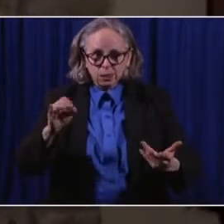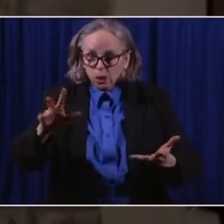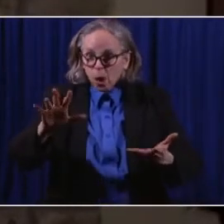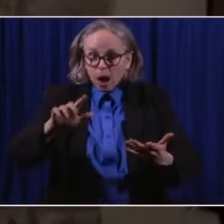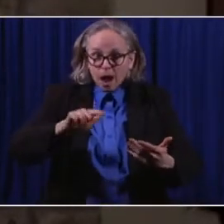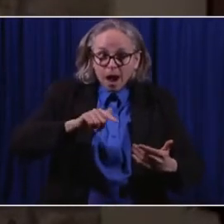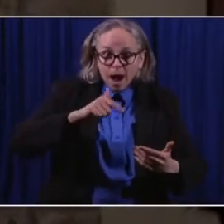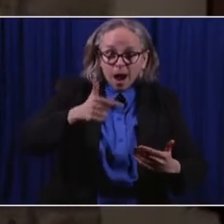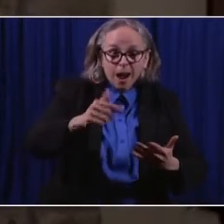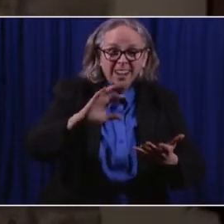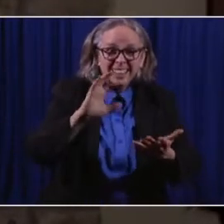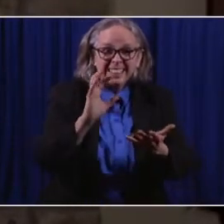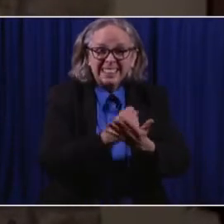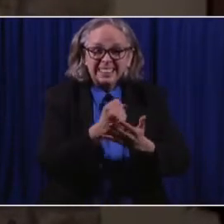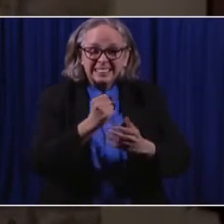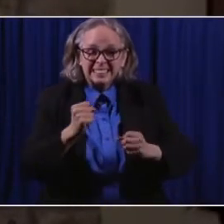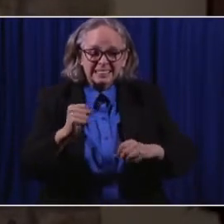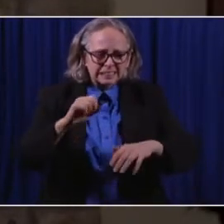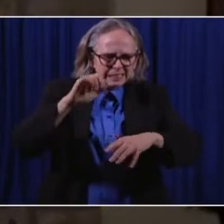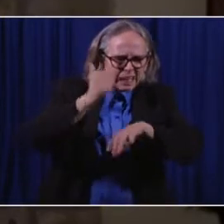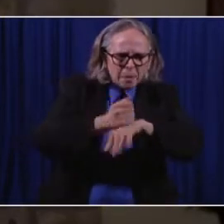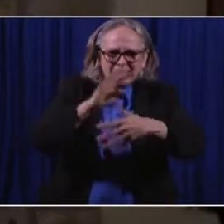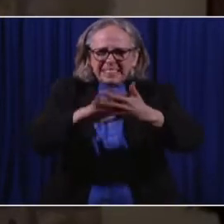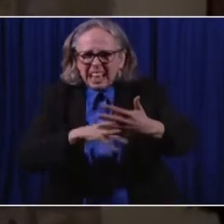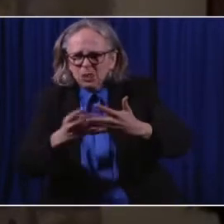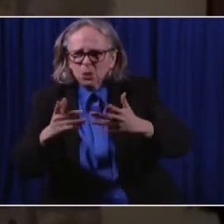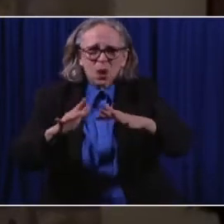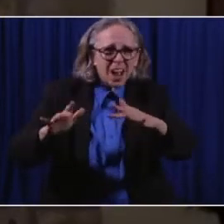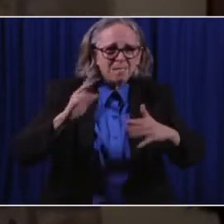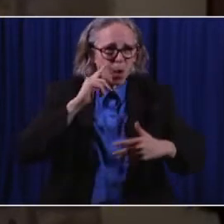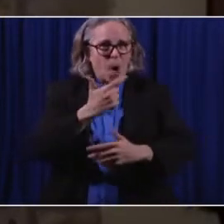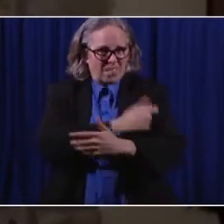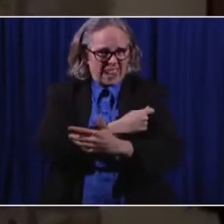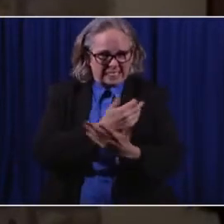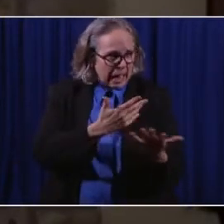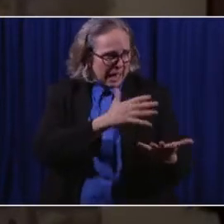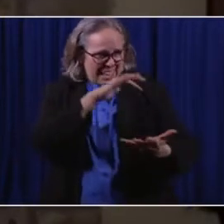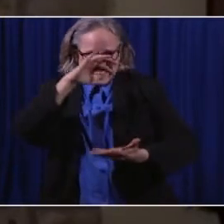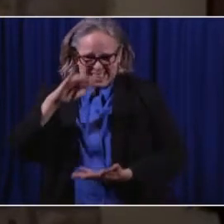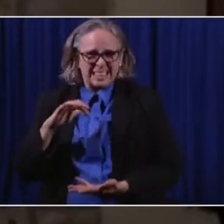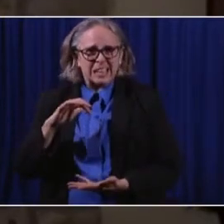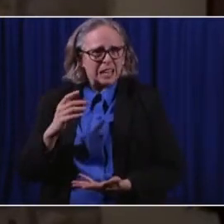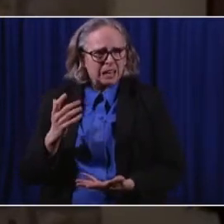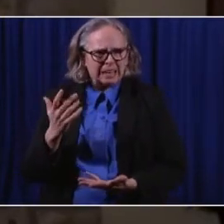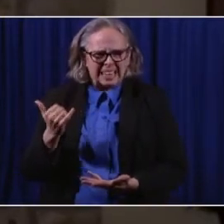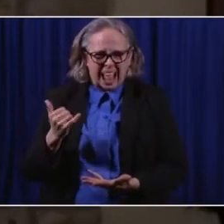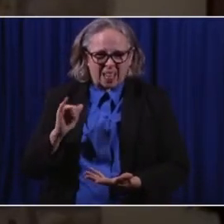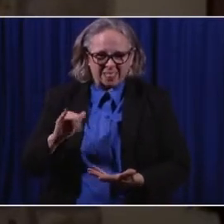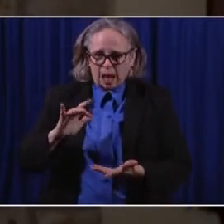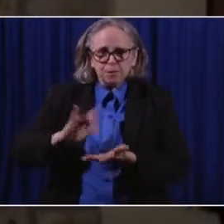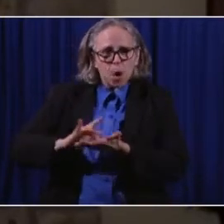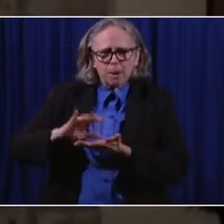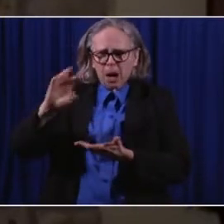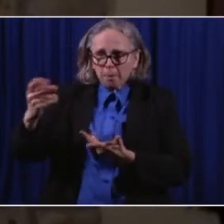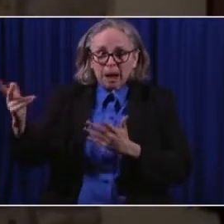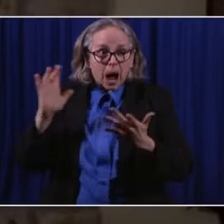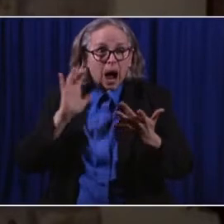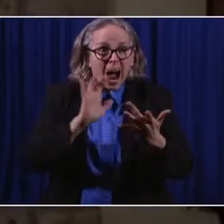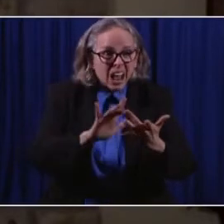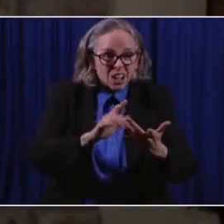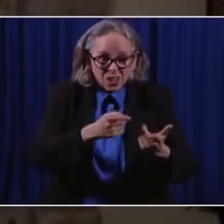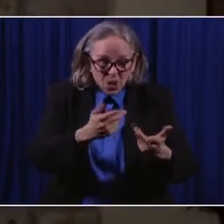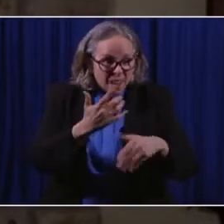schedule, and it's really a scheduling issue, by one of the pharmacy companies, we would just ask you, when they give you a date, do everything in your power